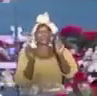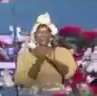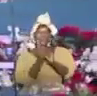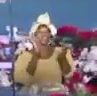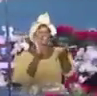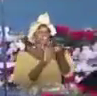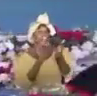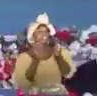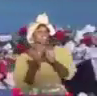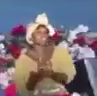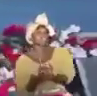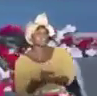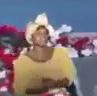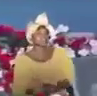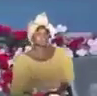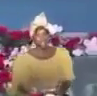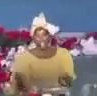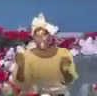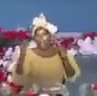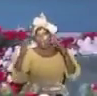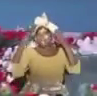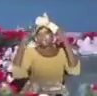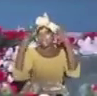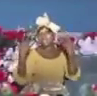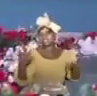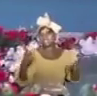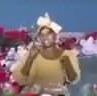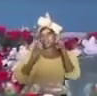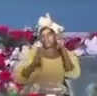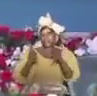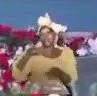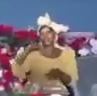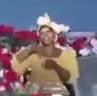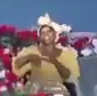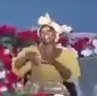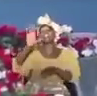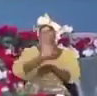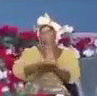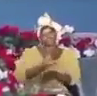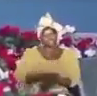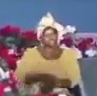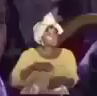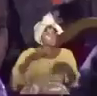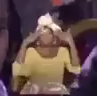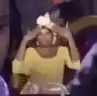respect, there are many people in church who have not met him.